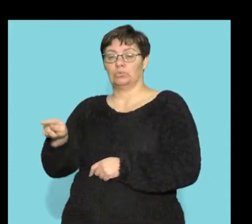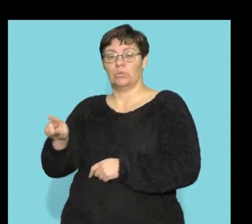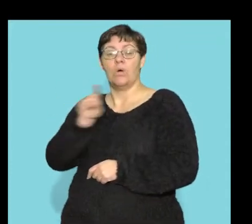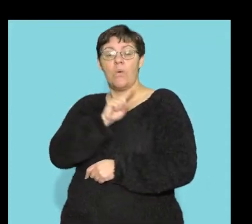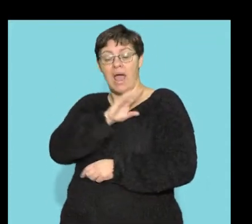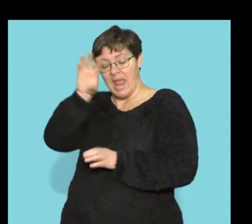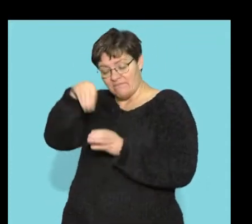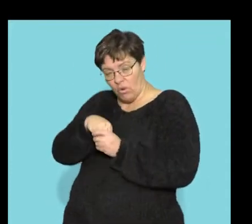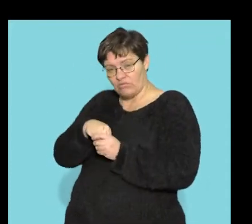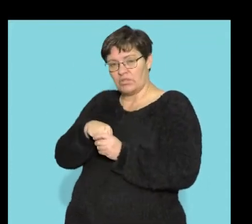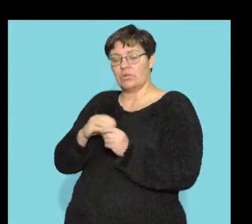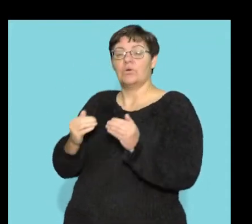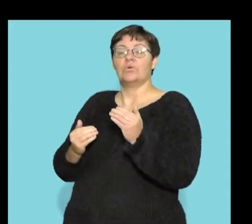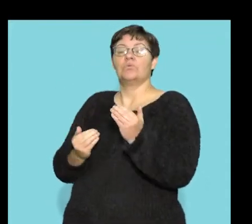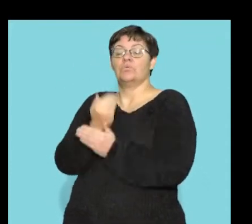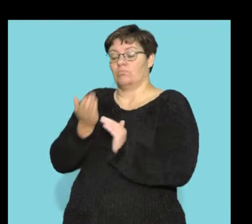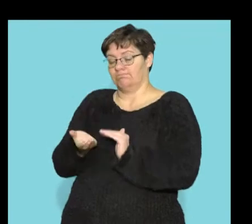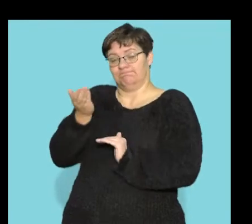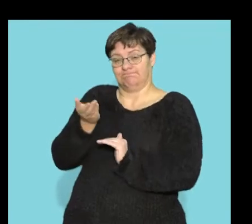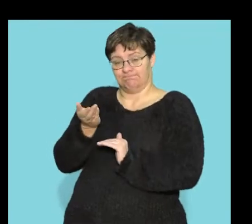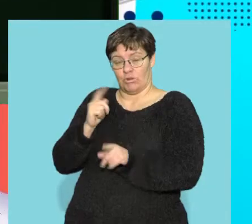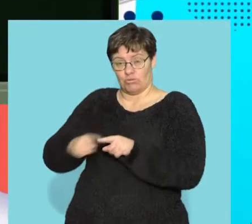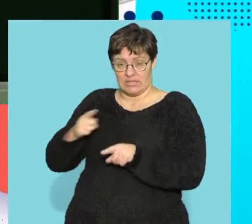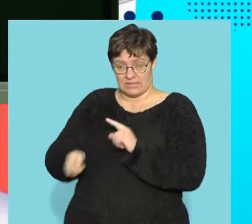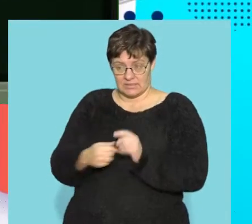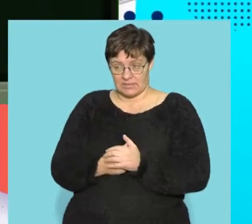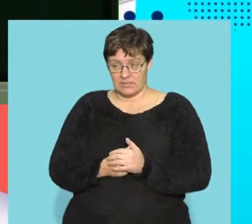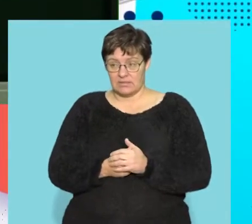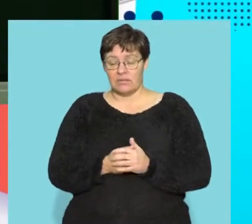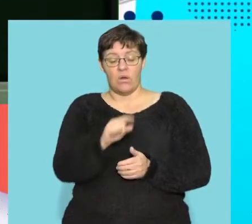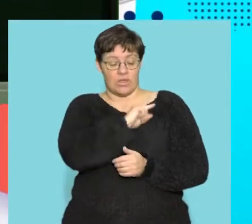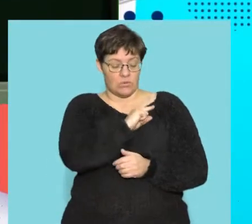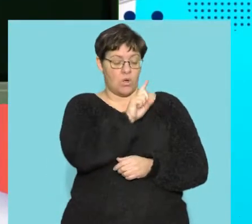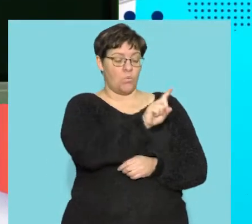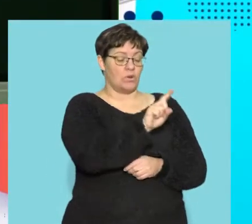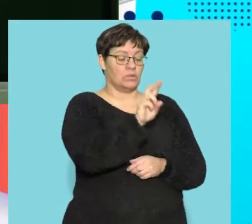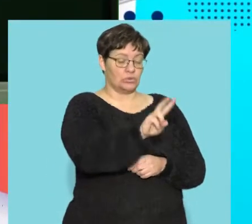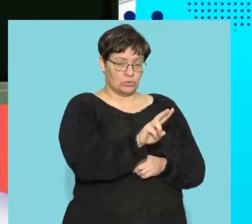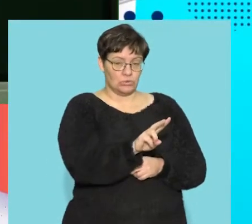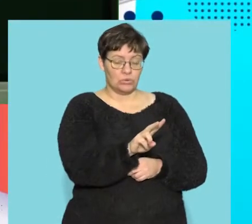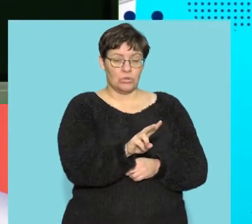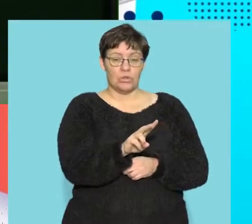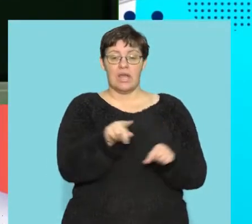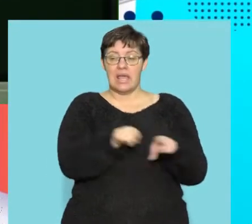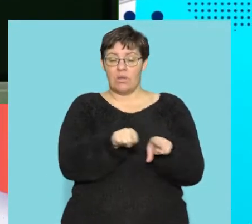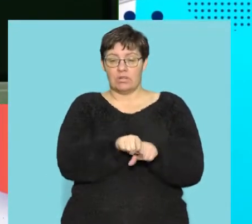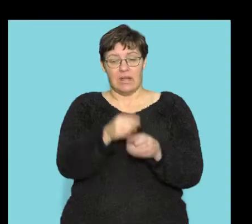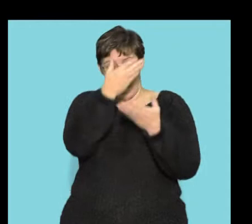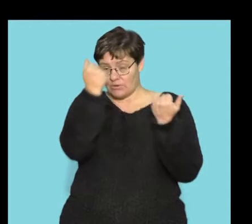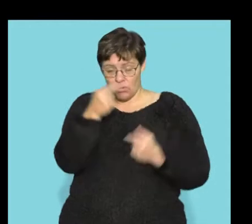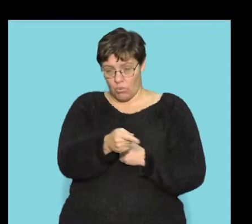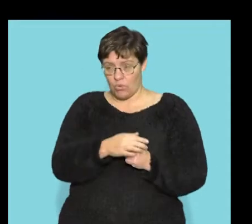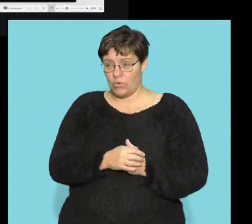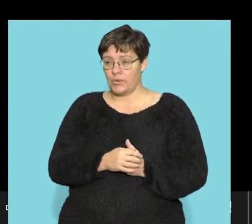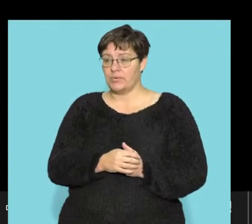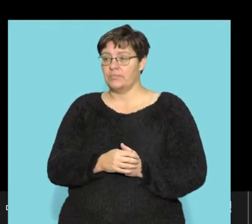part of the new, the increased rental. Okay? Therefore, 112 is equal to my unknown, cross multiply. Let's